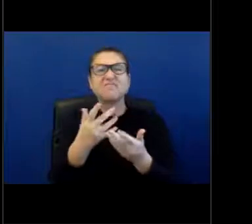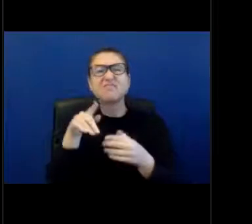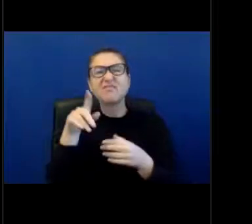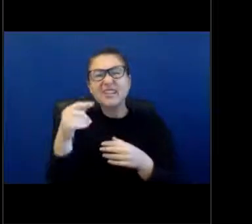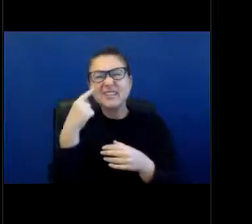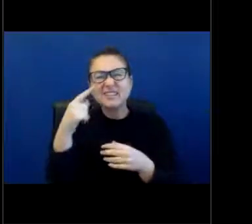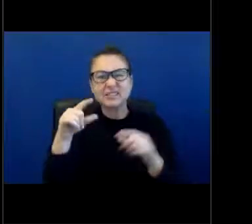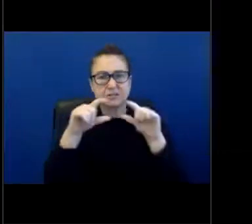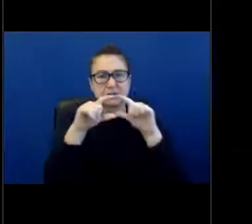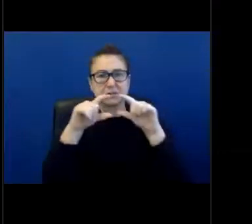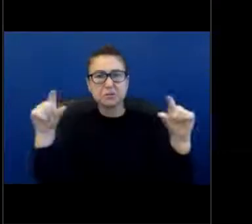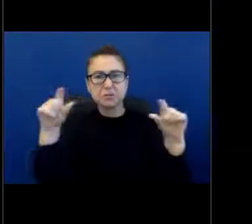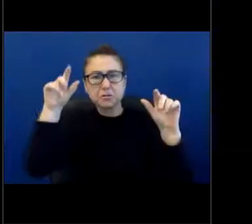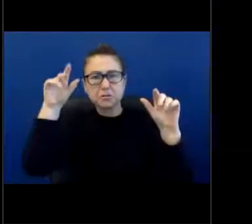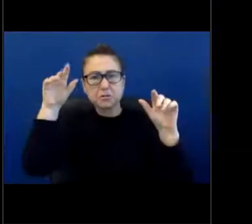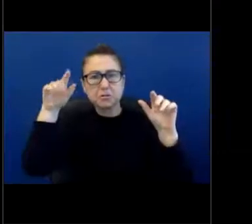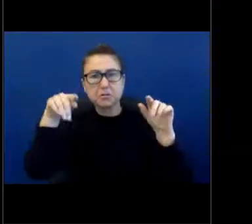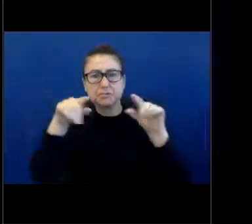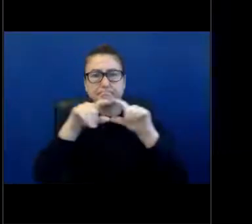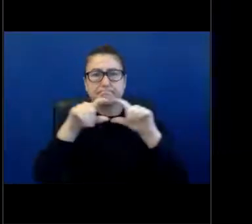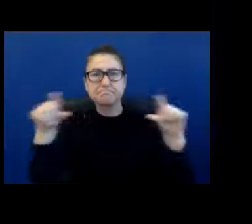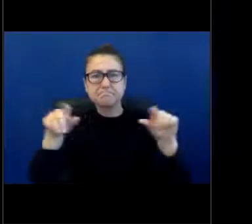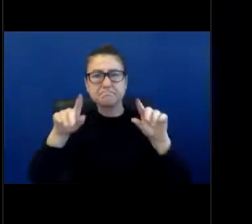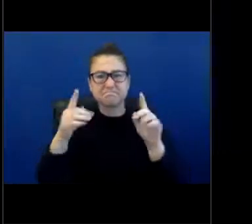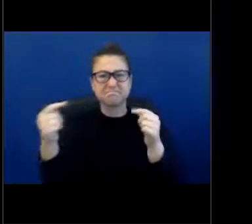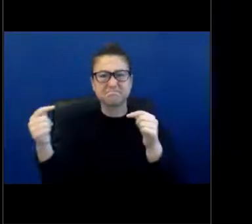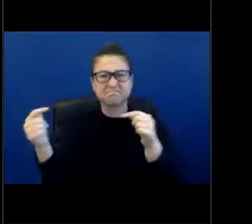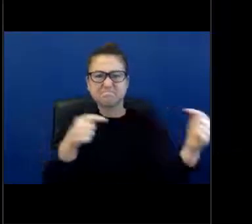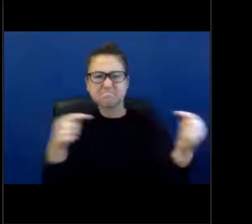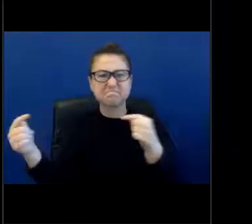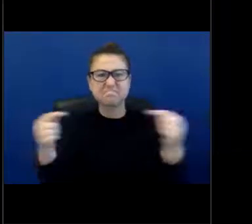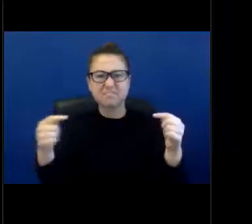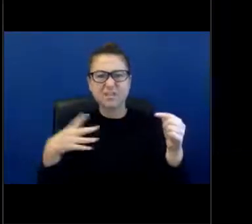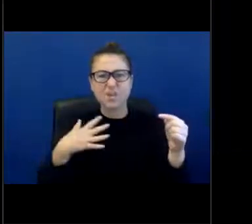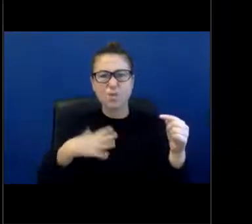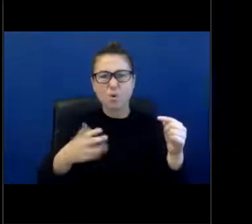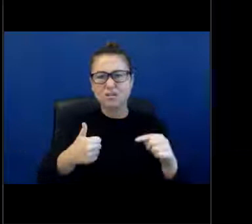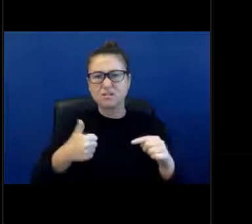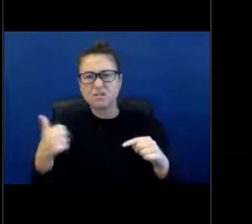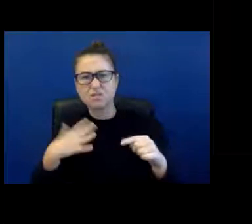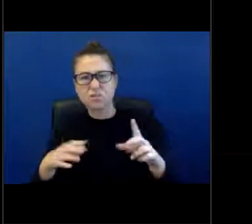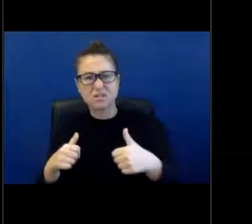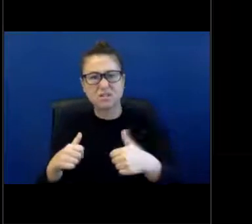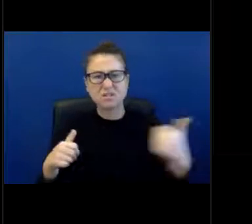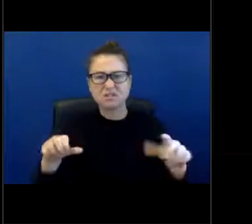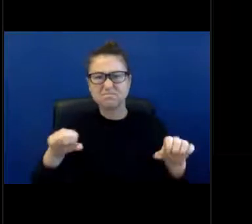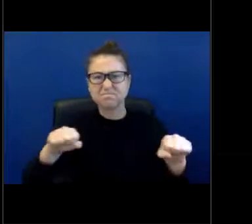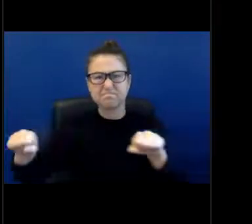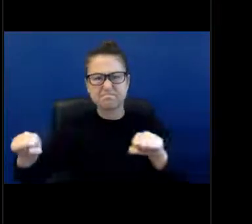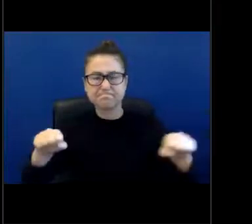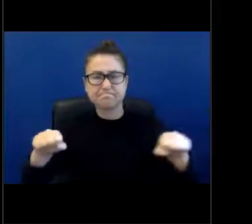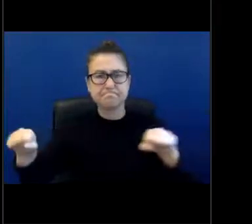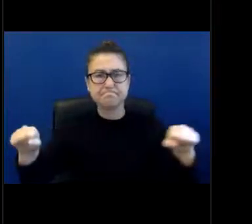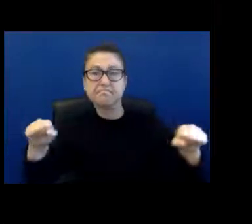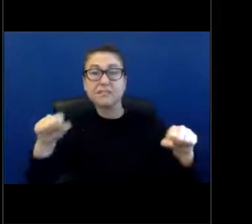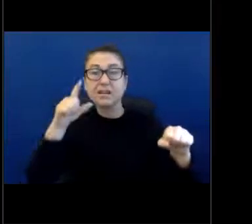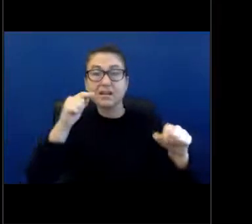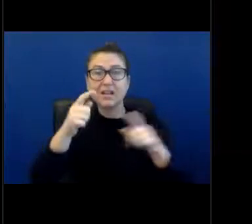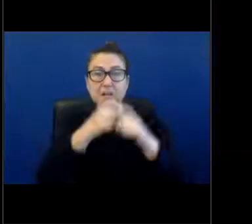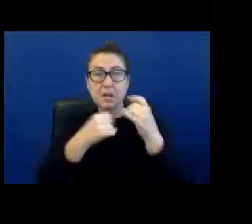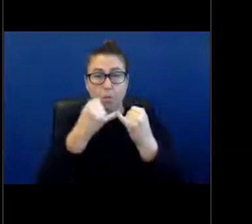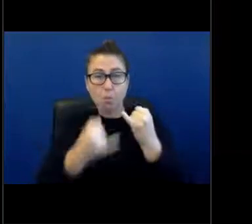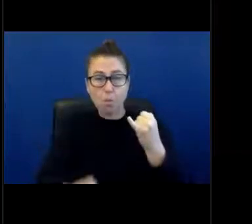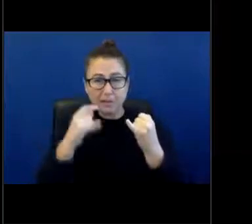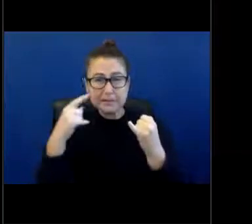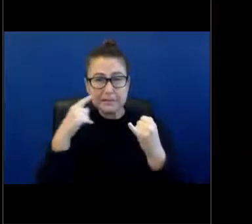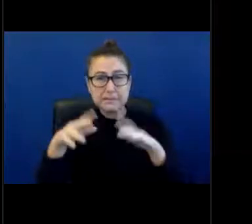obviously not listening to each other. They've got some kind of dispute going on, and that escalates, and you can see the tension